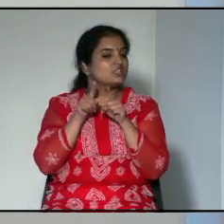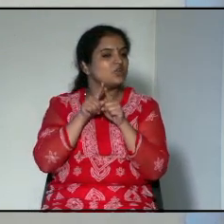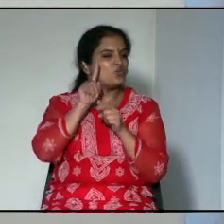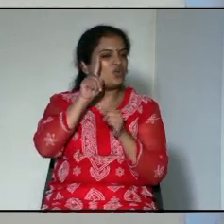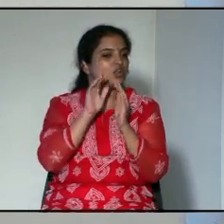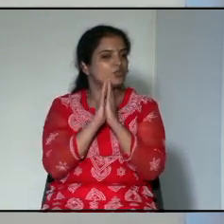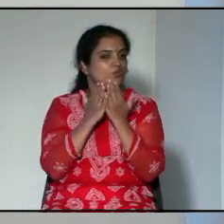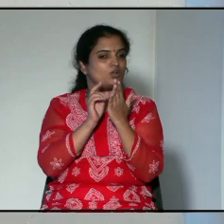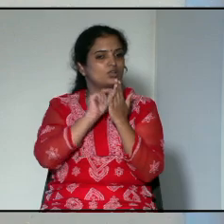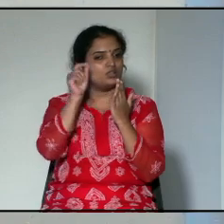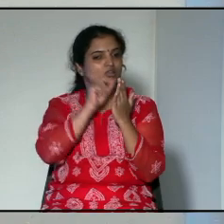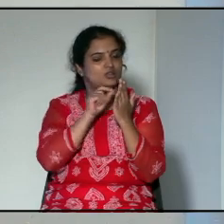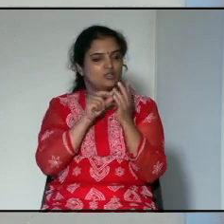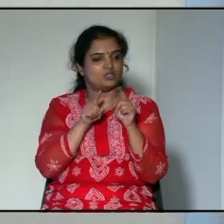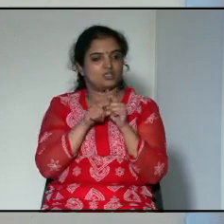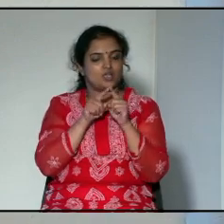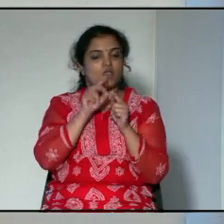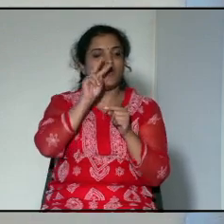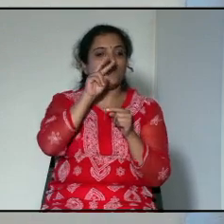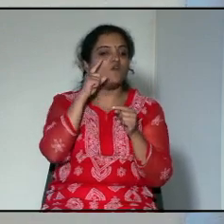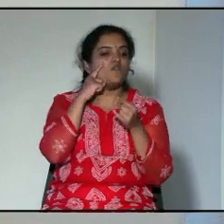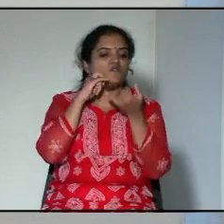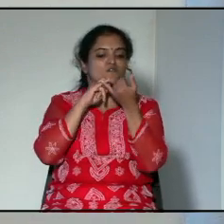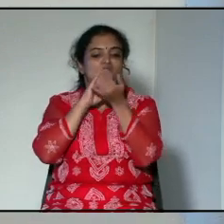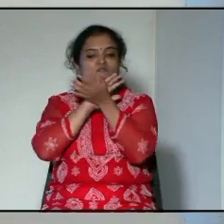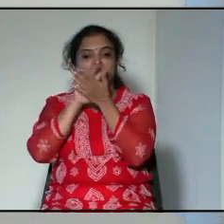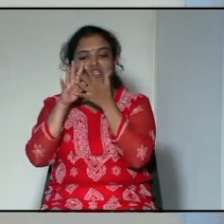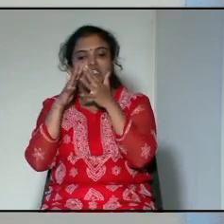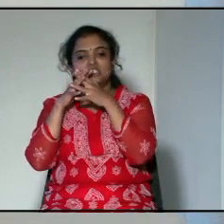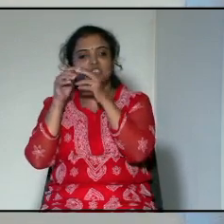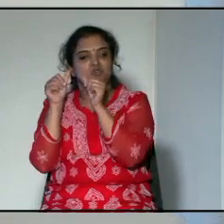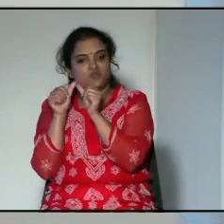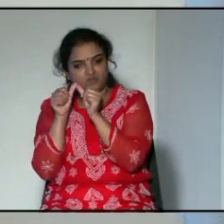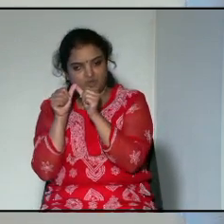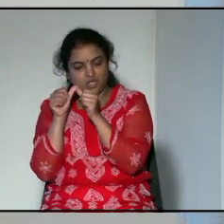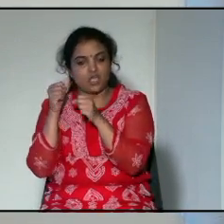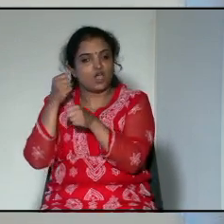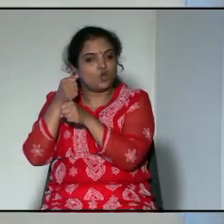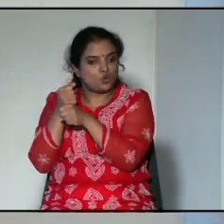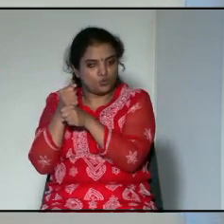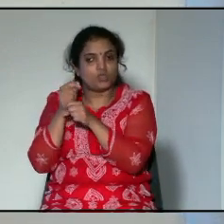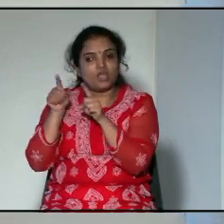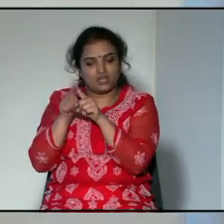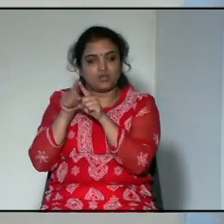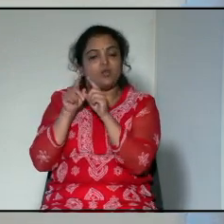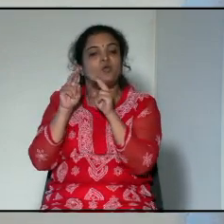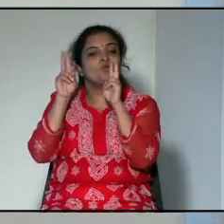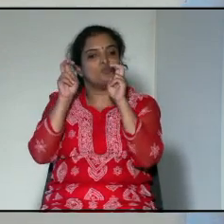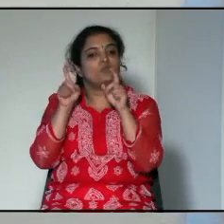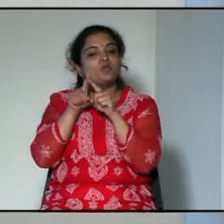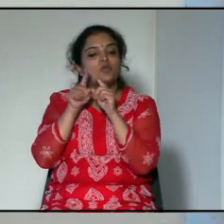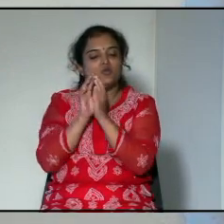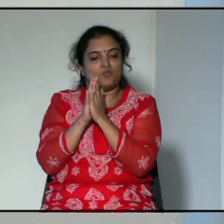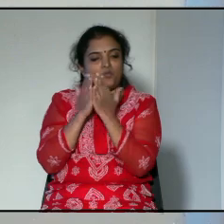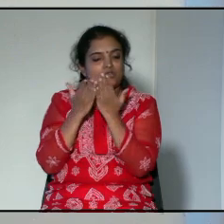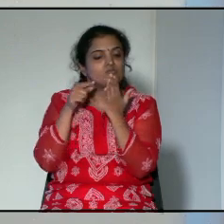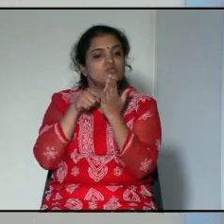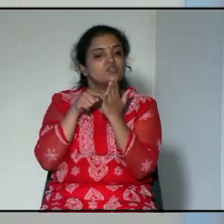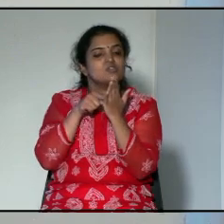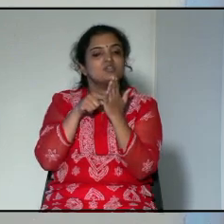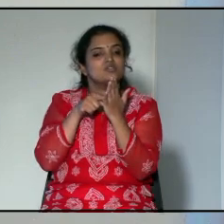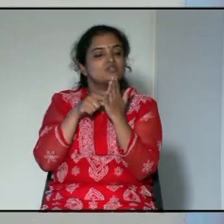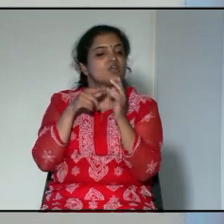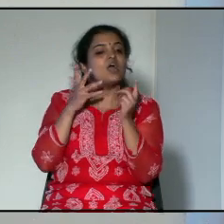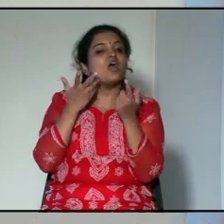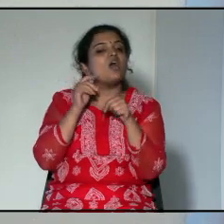Search of Vishwakarma, actually tells us a bit about this quest, both anthropological and